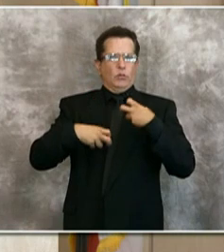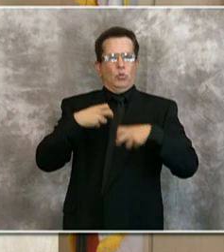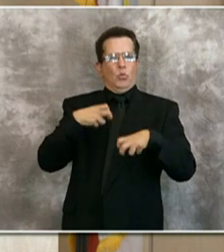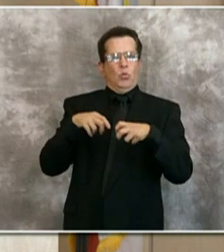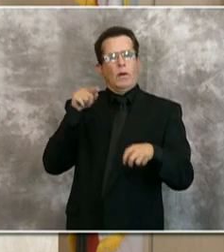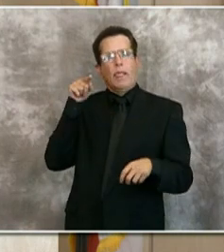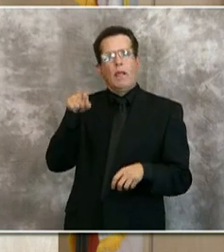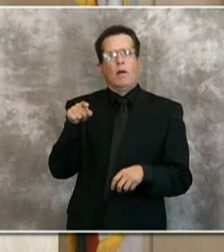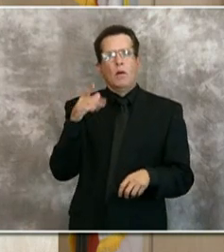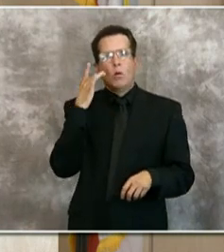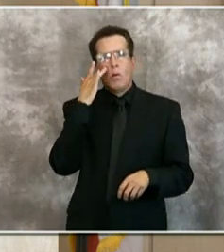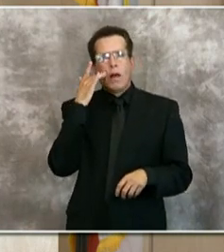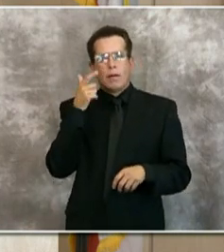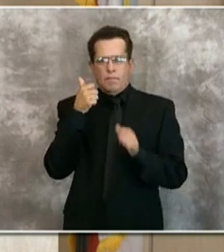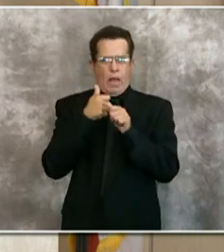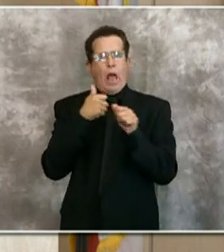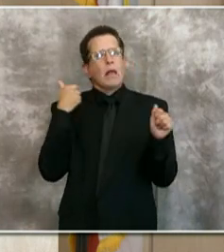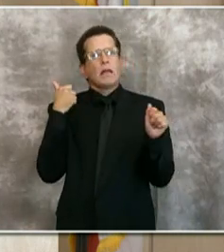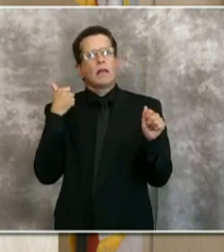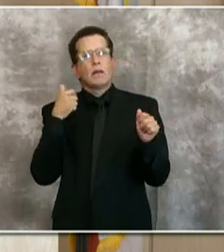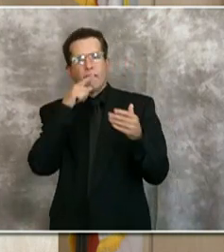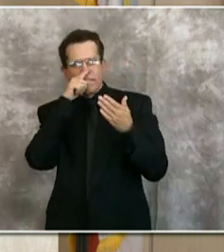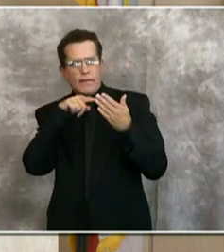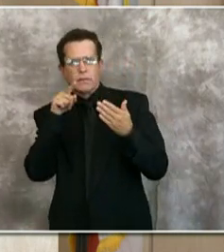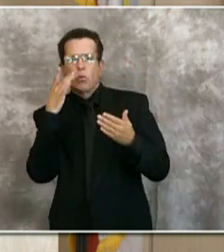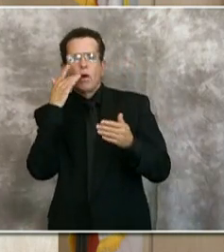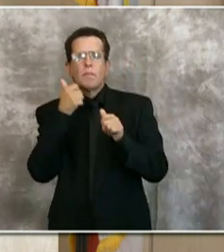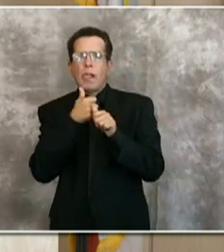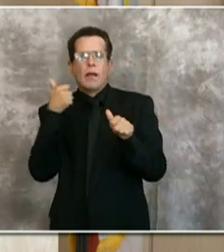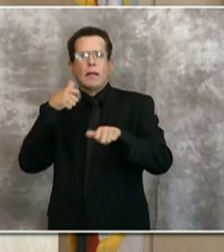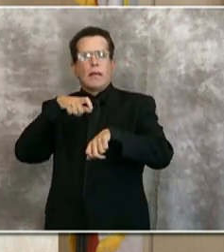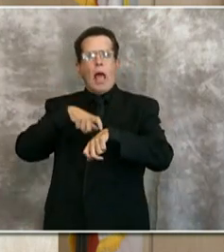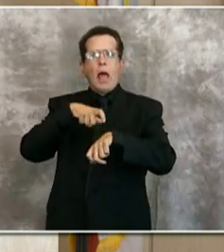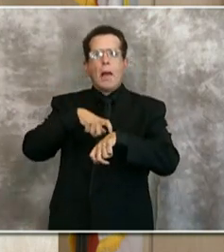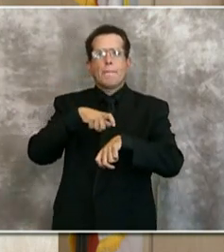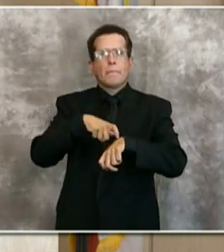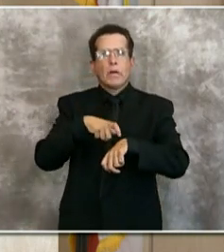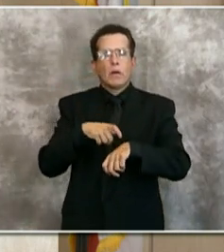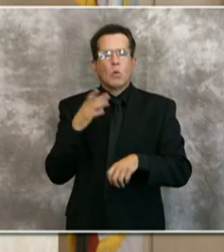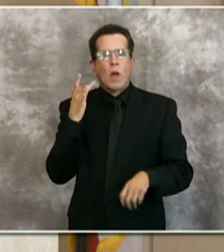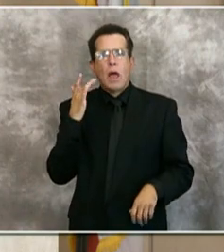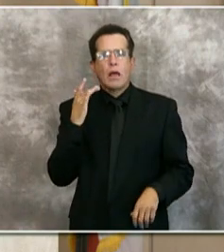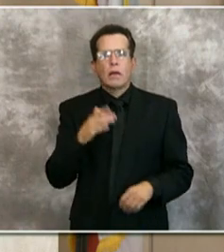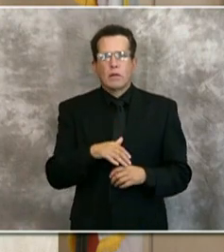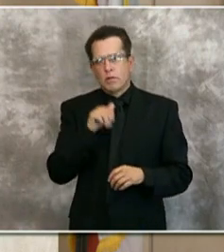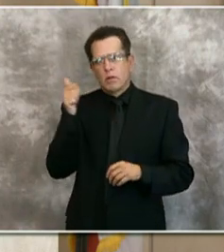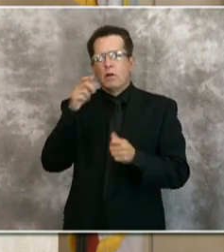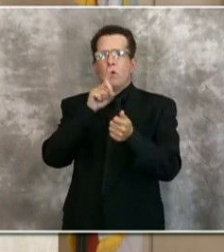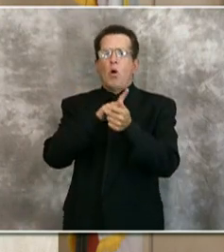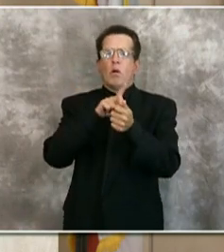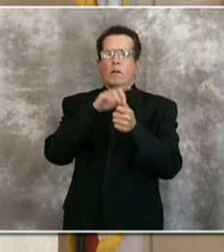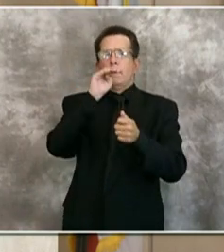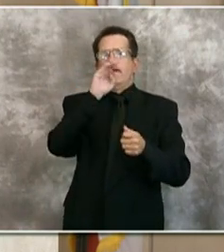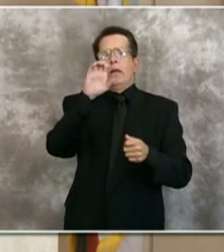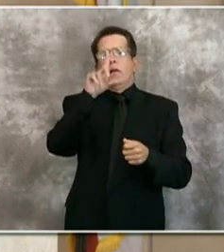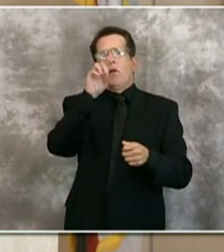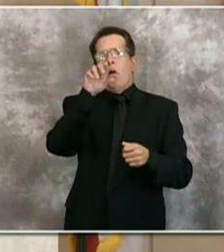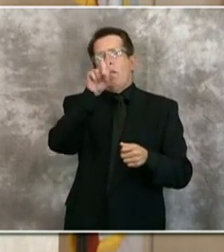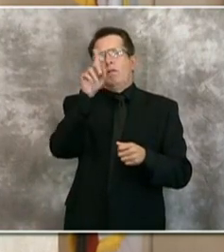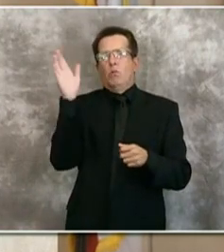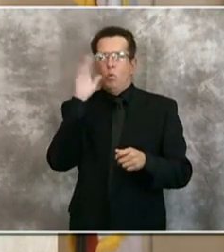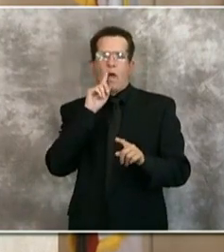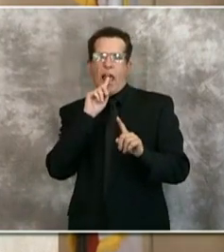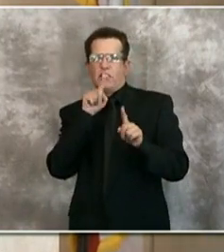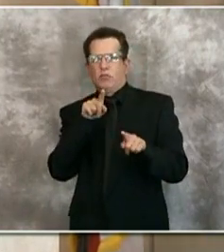with investigating these maybe a longer time frame than you hoped? Okay, Dr. McDonald's going to respond.